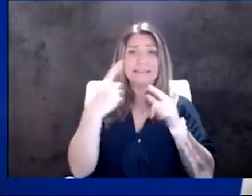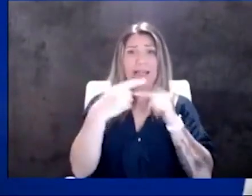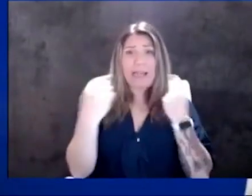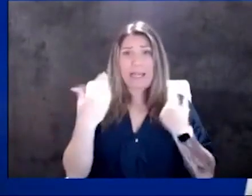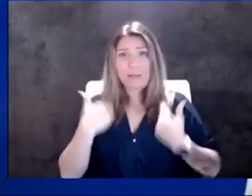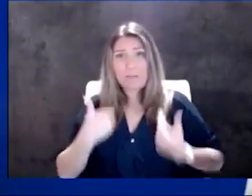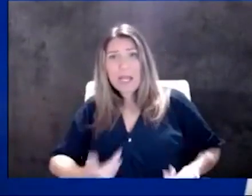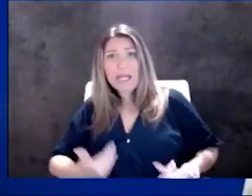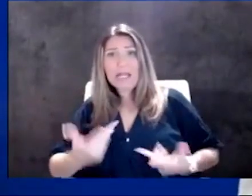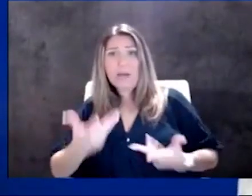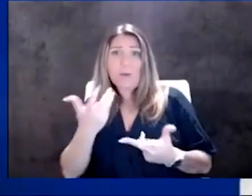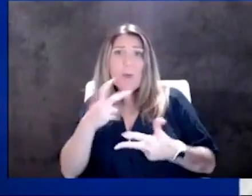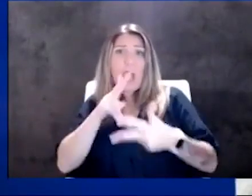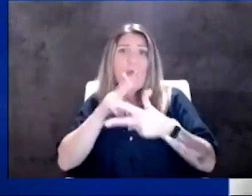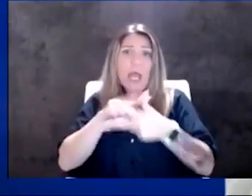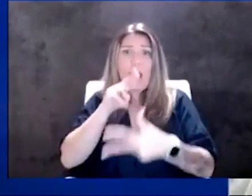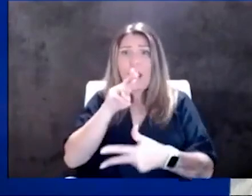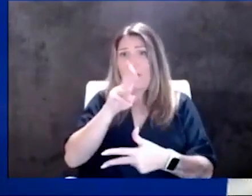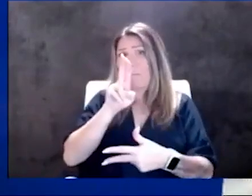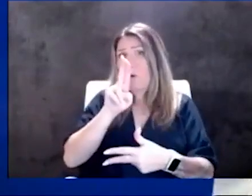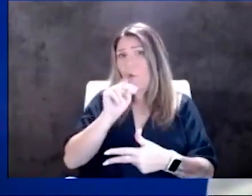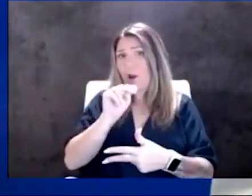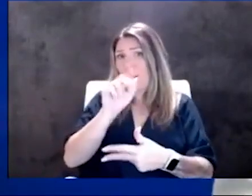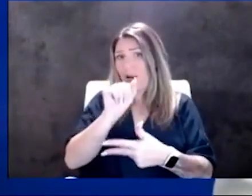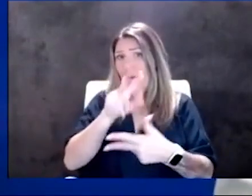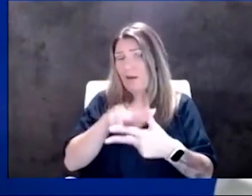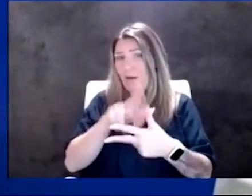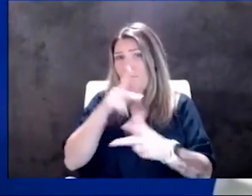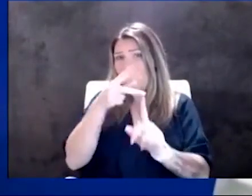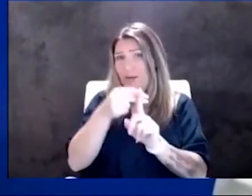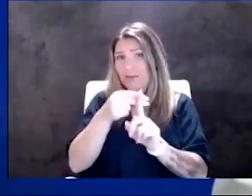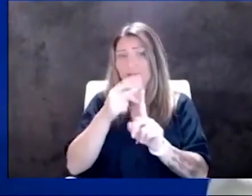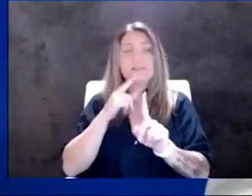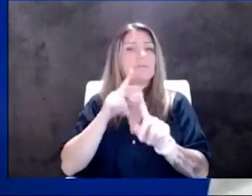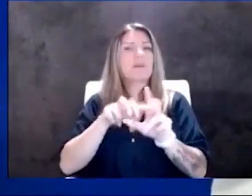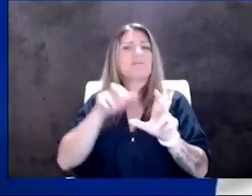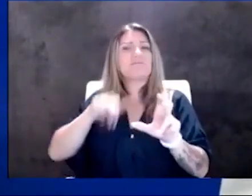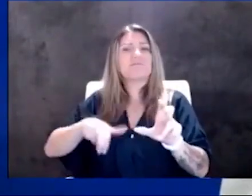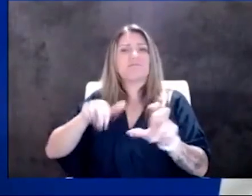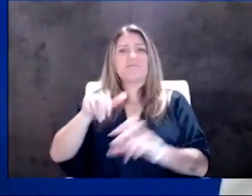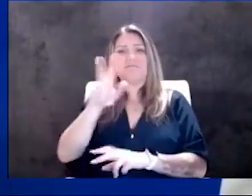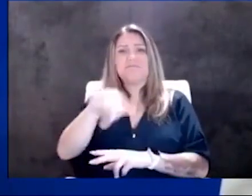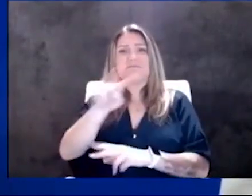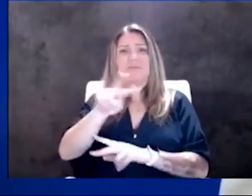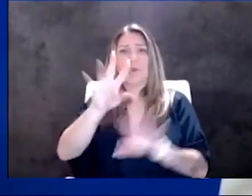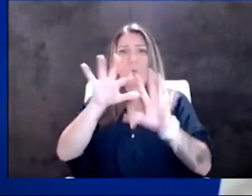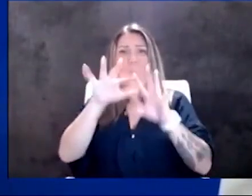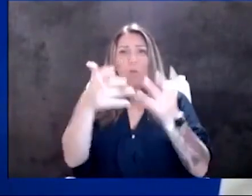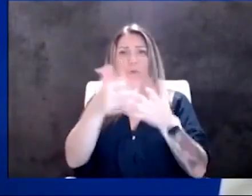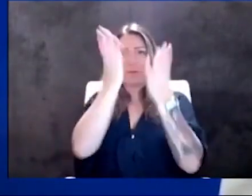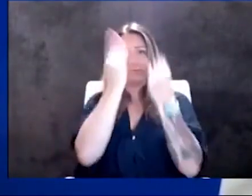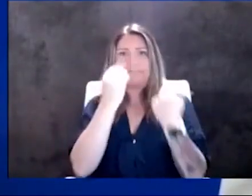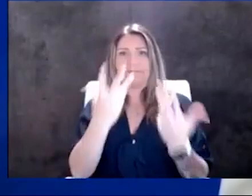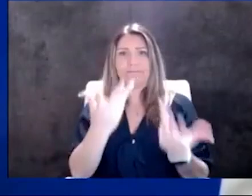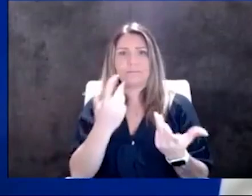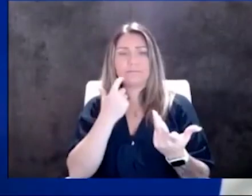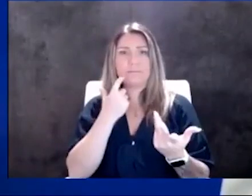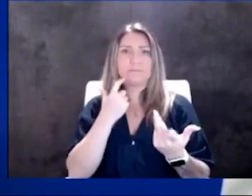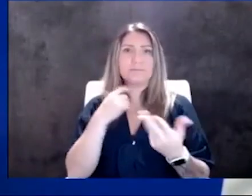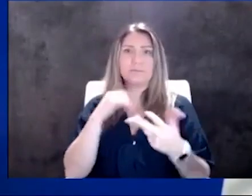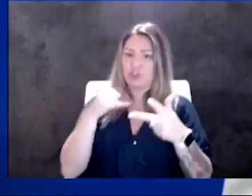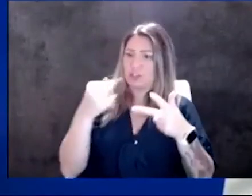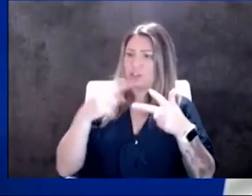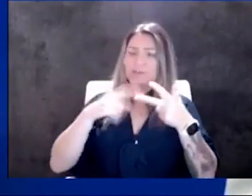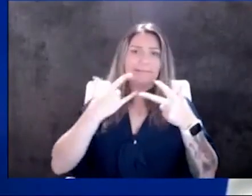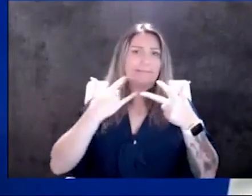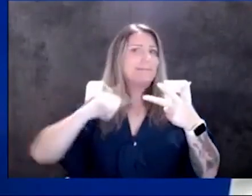want an mRNA vaccine. But if you step back and look at the real world data, the J&J vaccine is still doing a really good job of protecting against